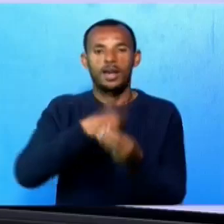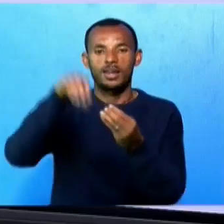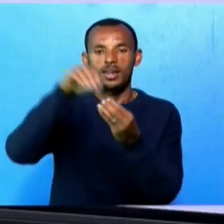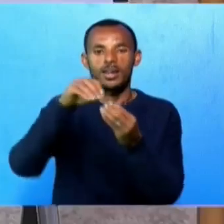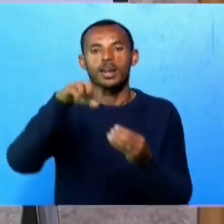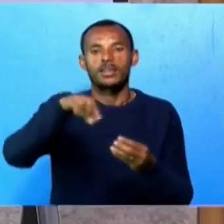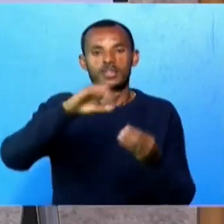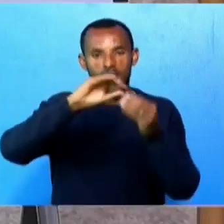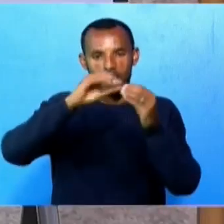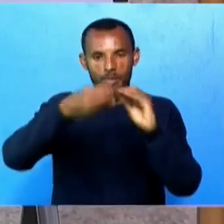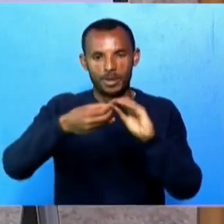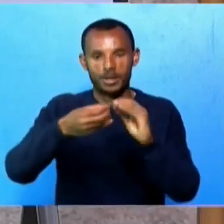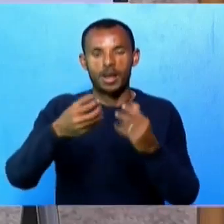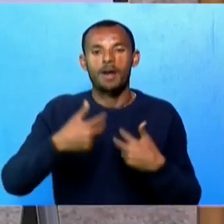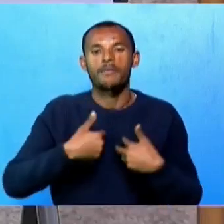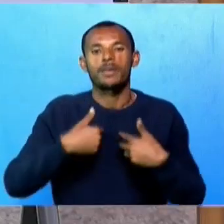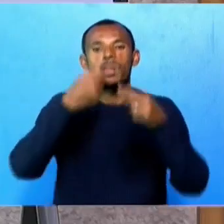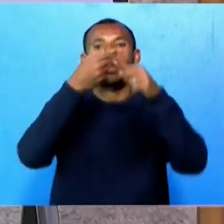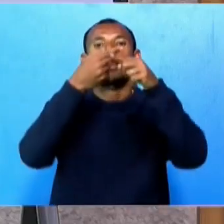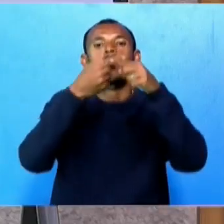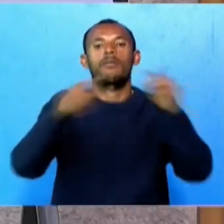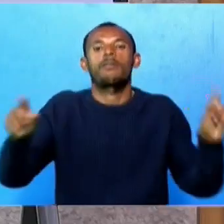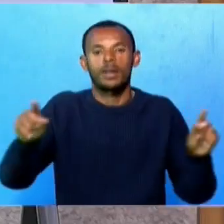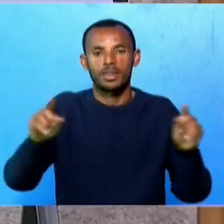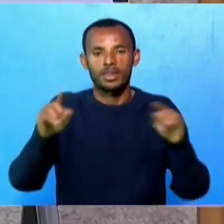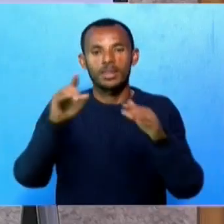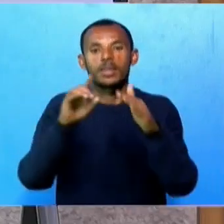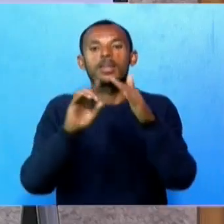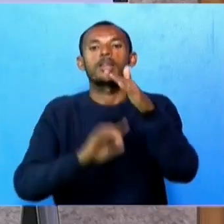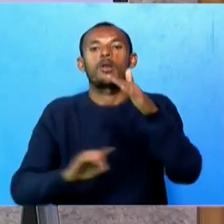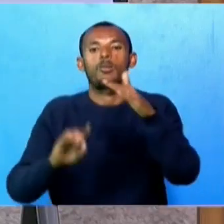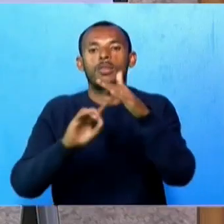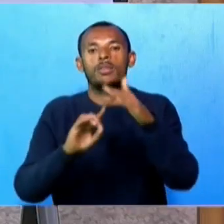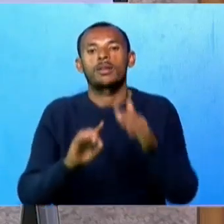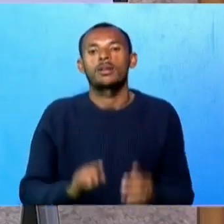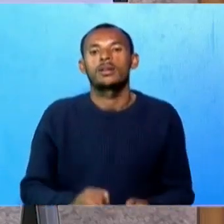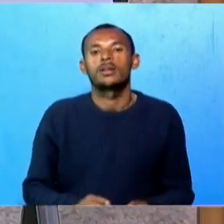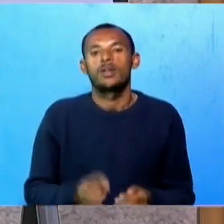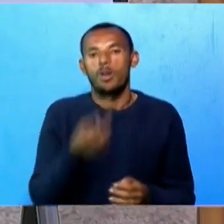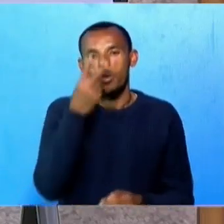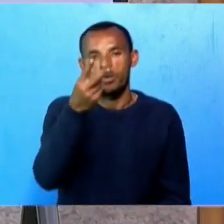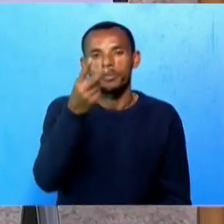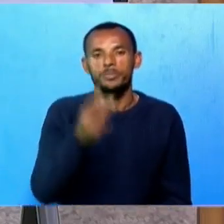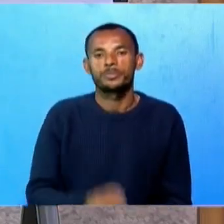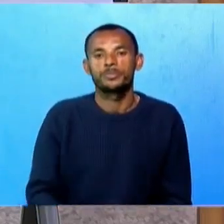rational numbers having different denominators, right? Look,